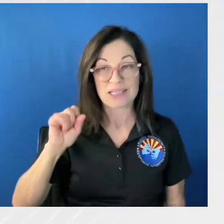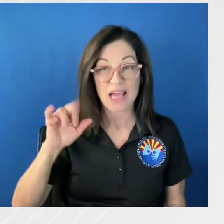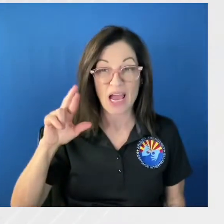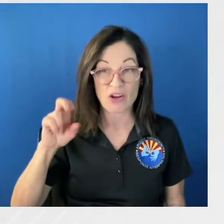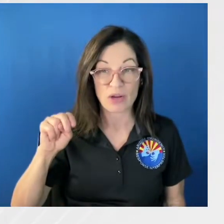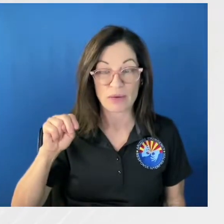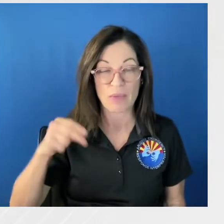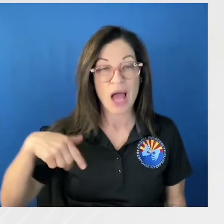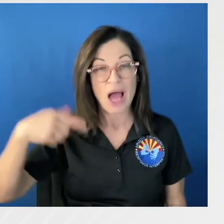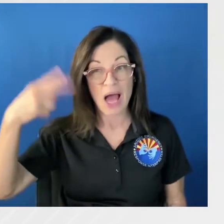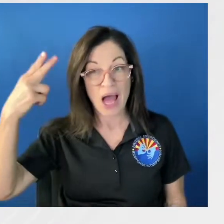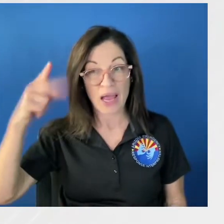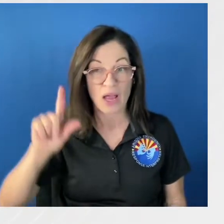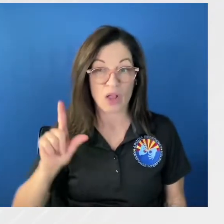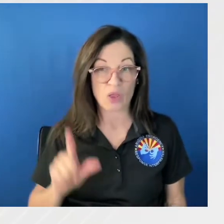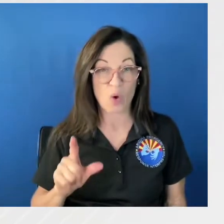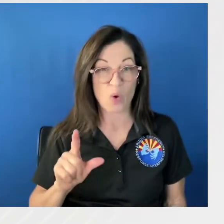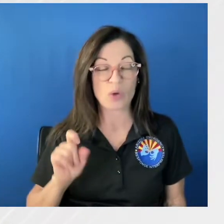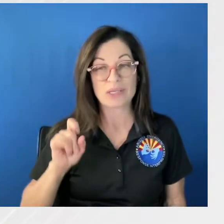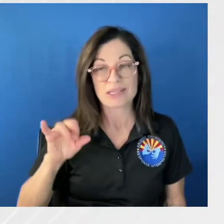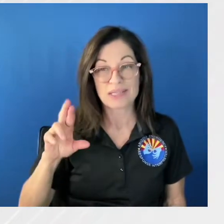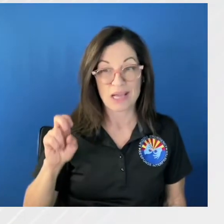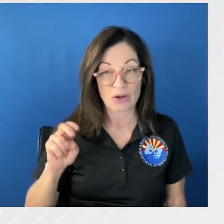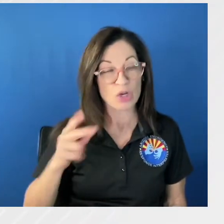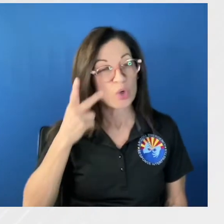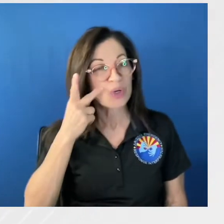high pitch. You can see it online. And if you go to